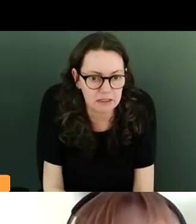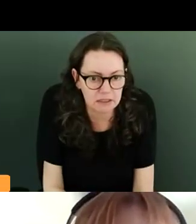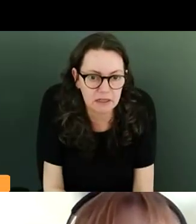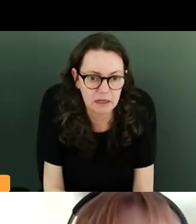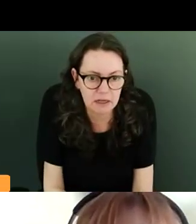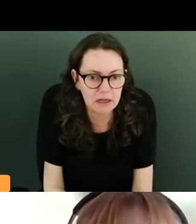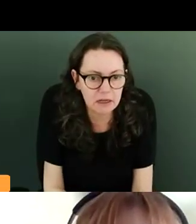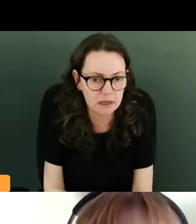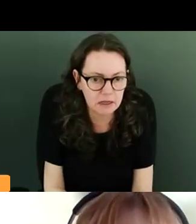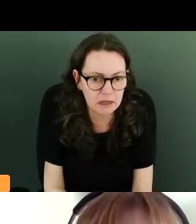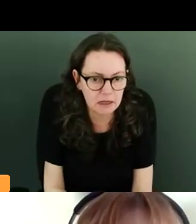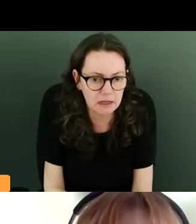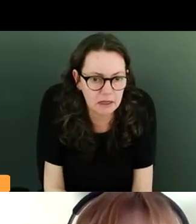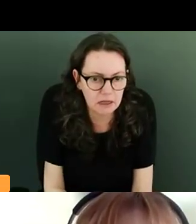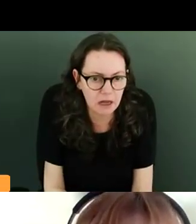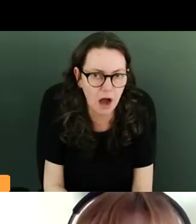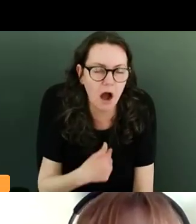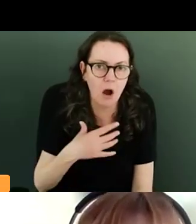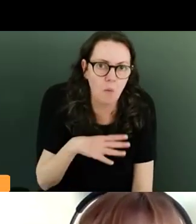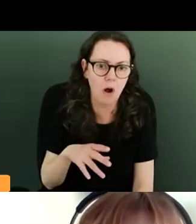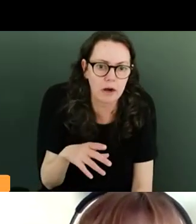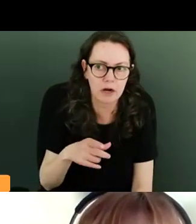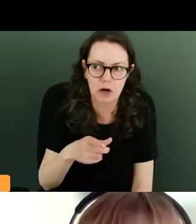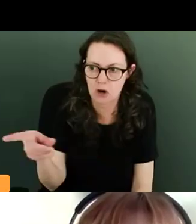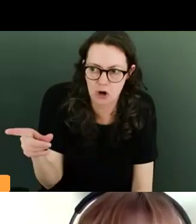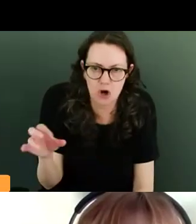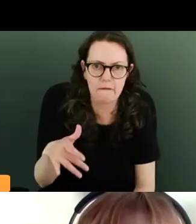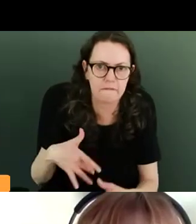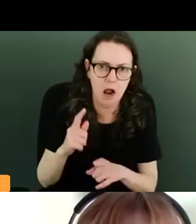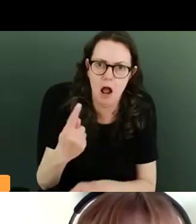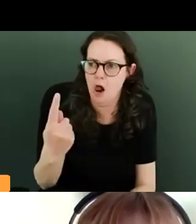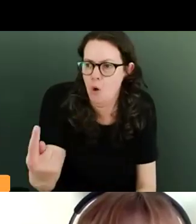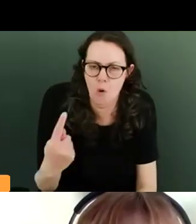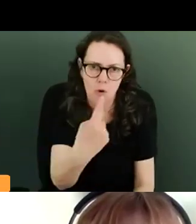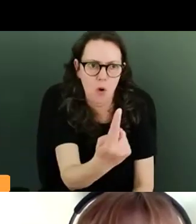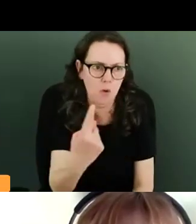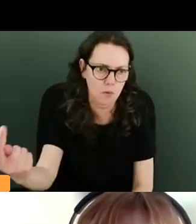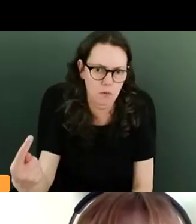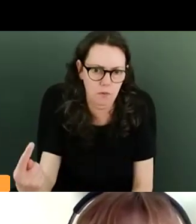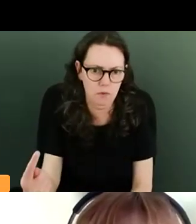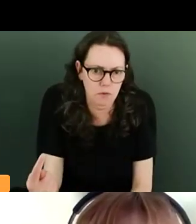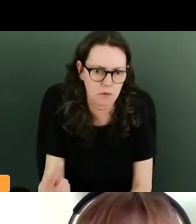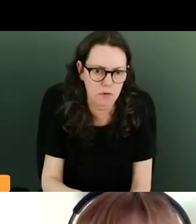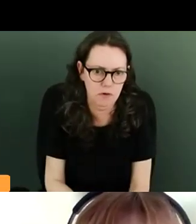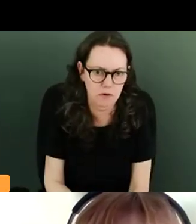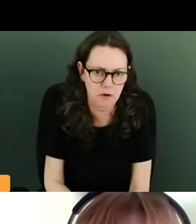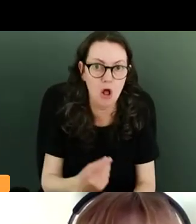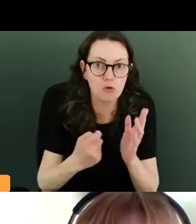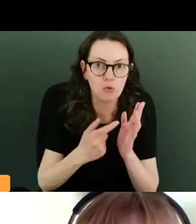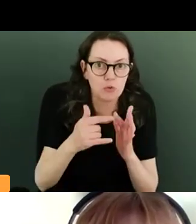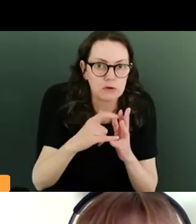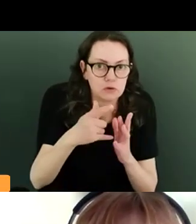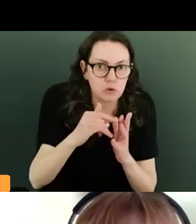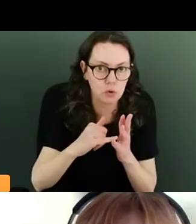like others to not feel alone, and these resources